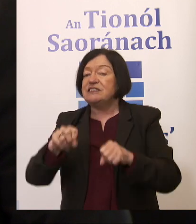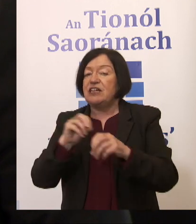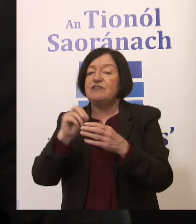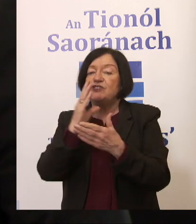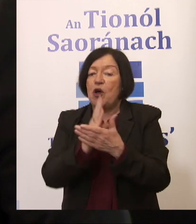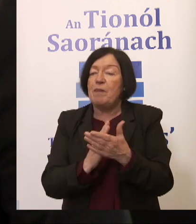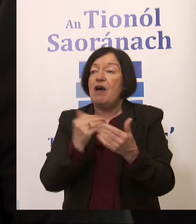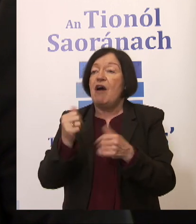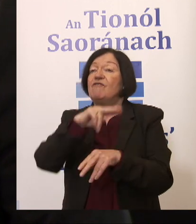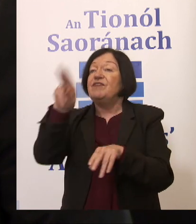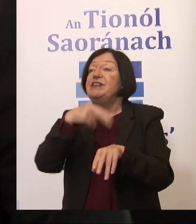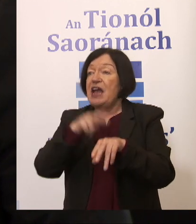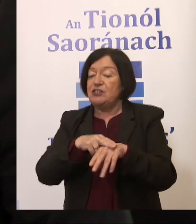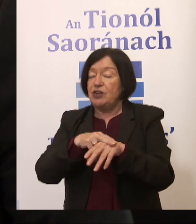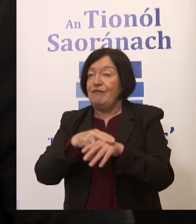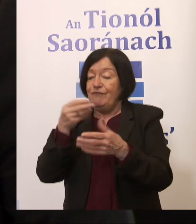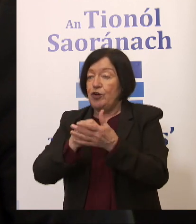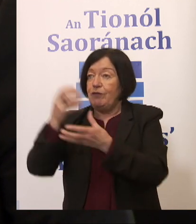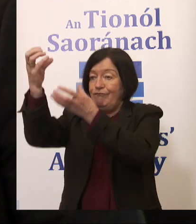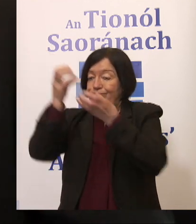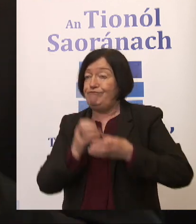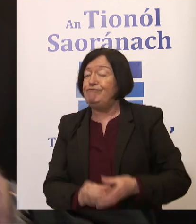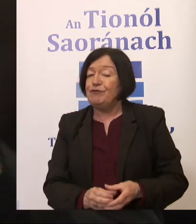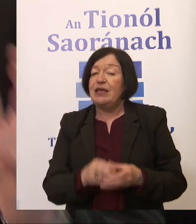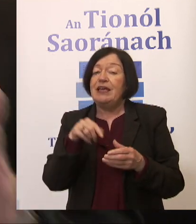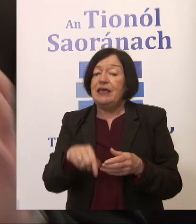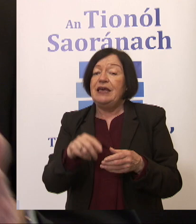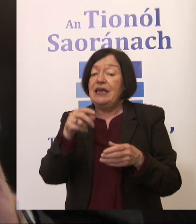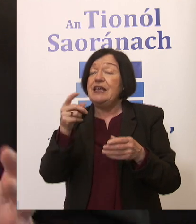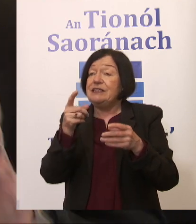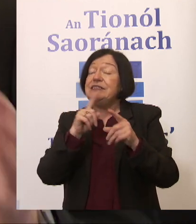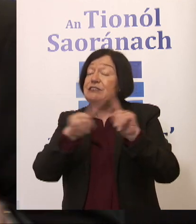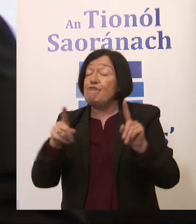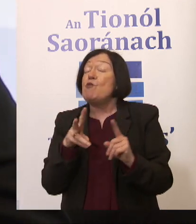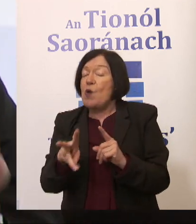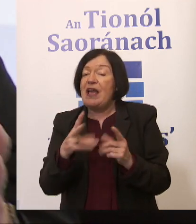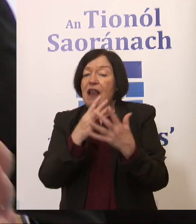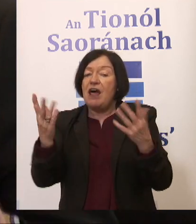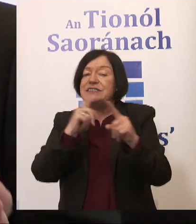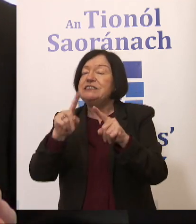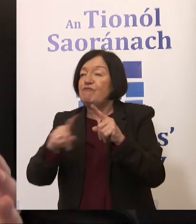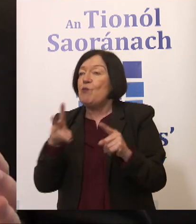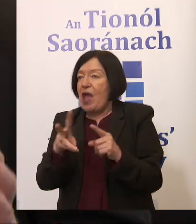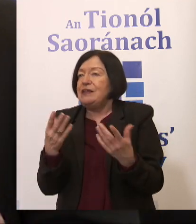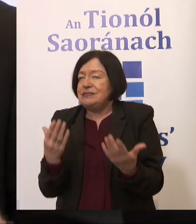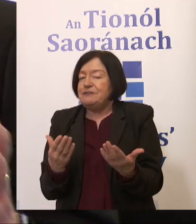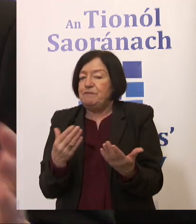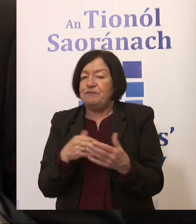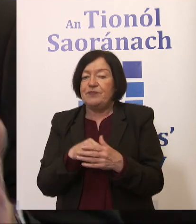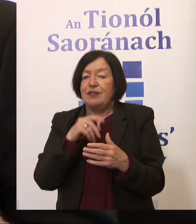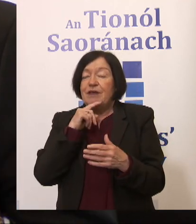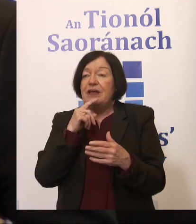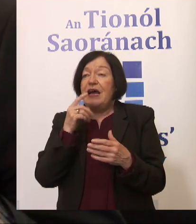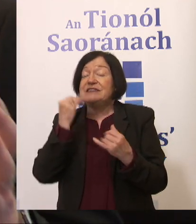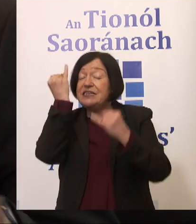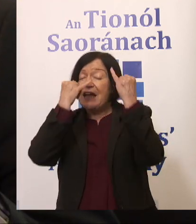of national redistribution of funds. Now it's done in different ways. There's lots of different ways in which that can be done. But as a